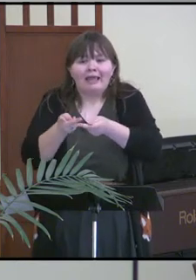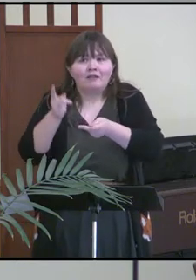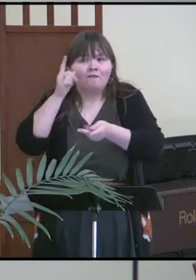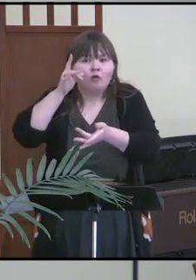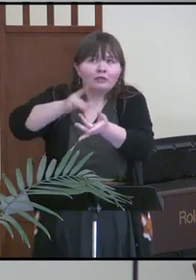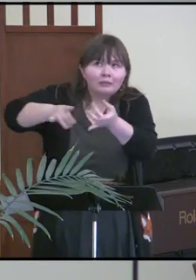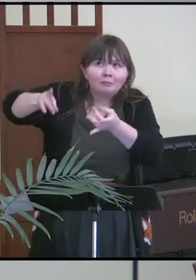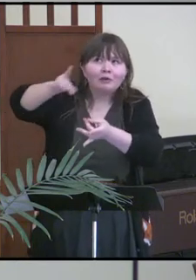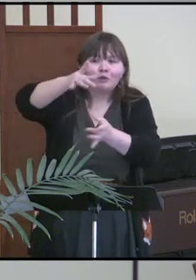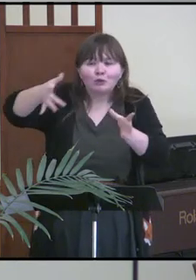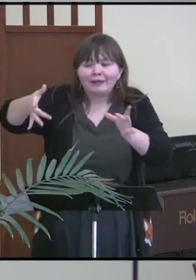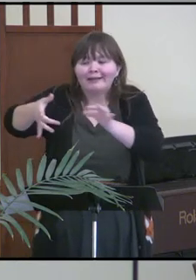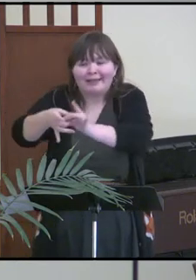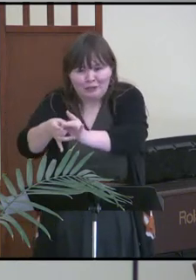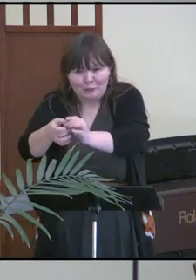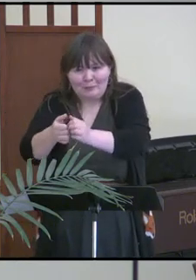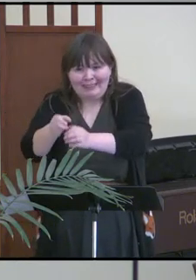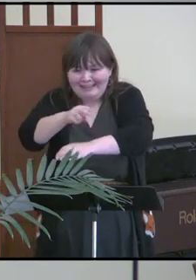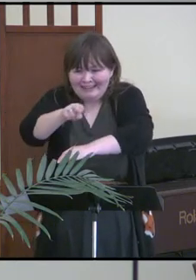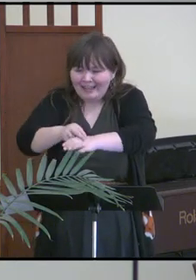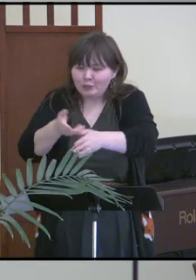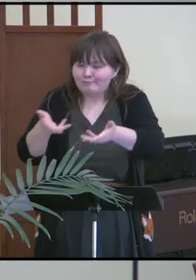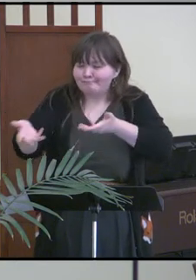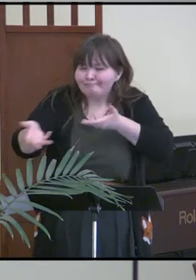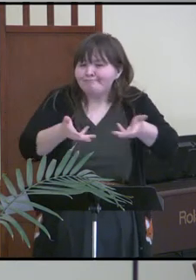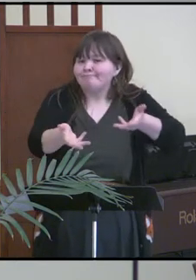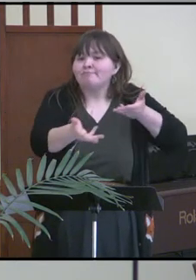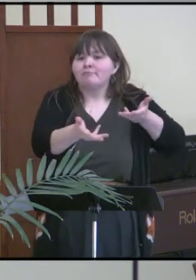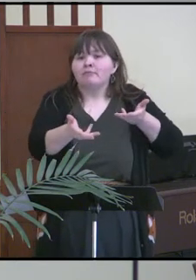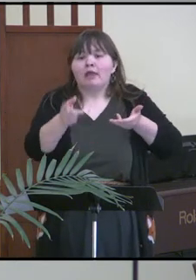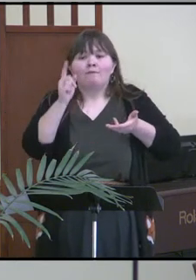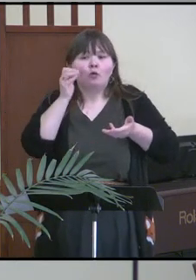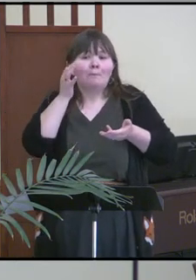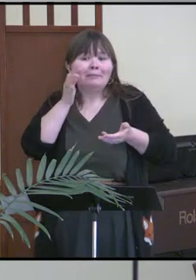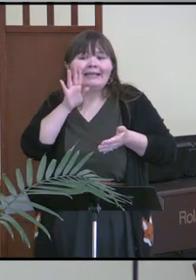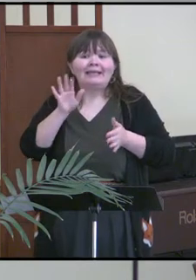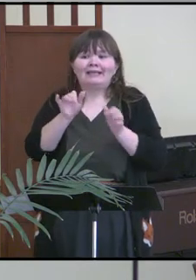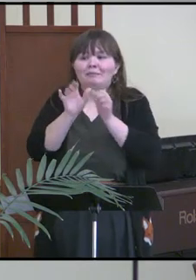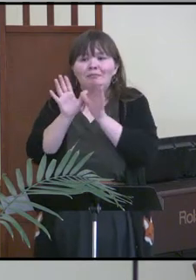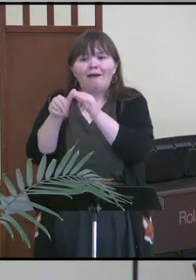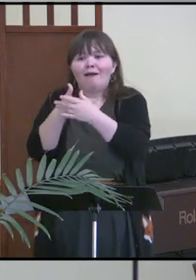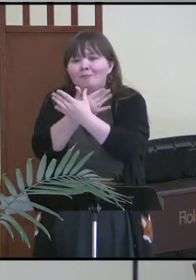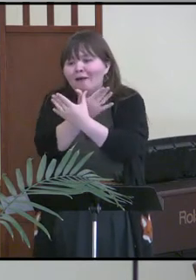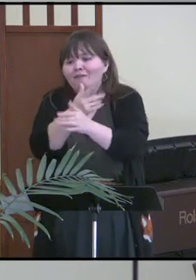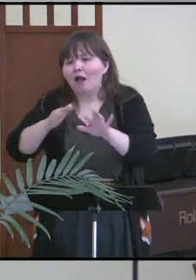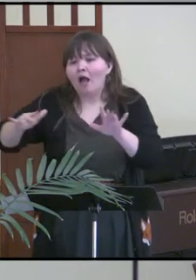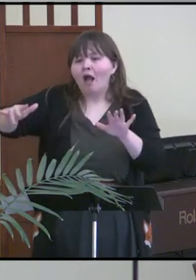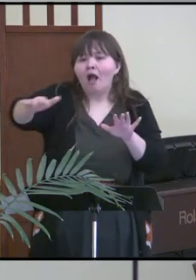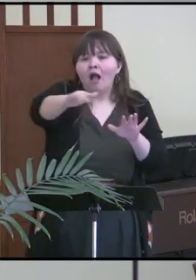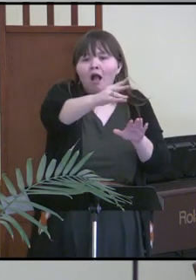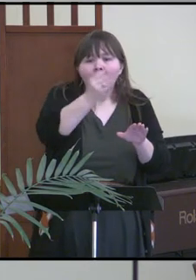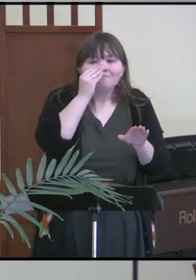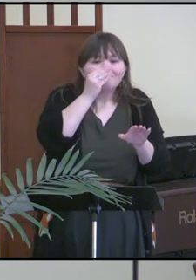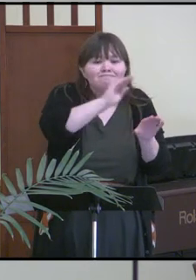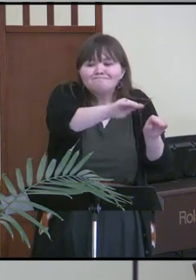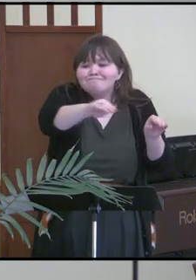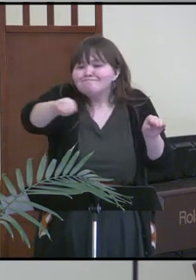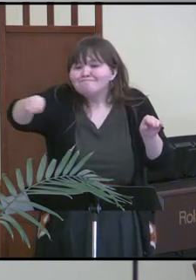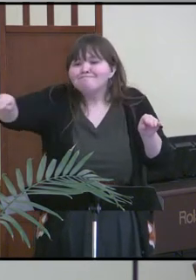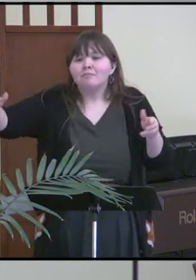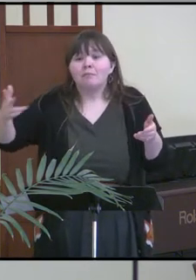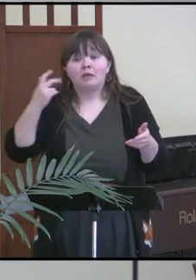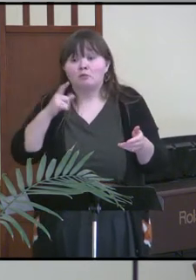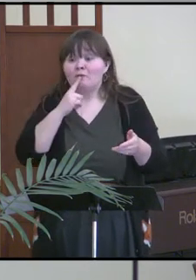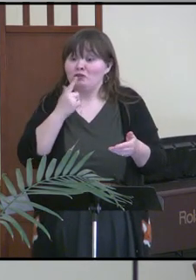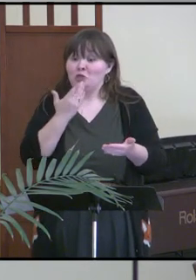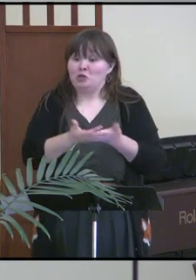spiritual connection through nature and providing a place for pollinators. Because we have a really prime piece of real estate